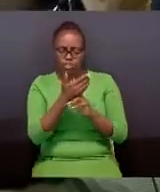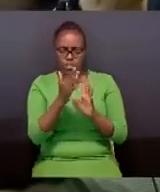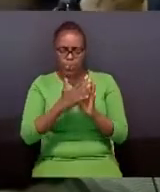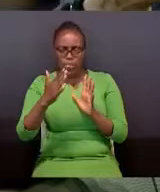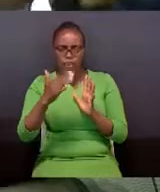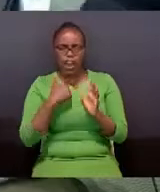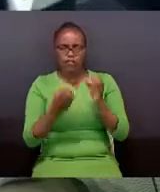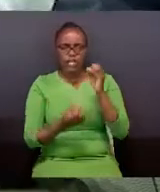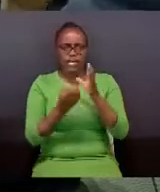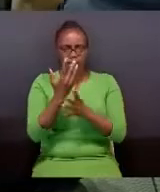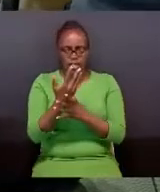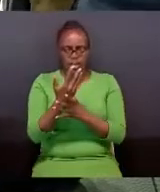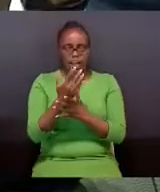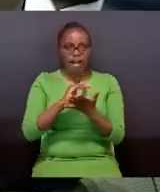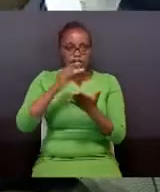have created